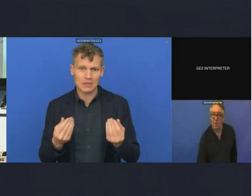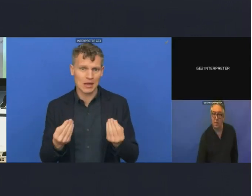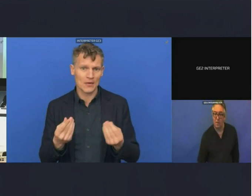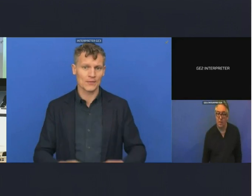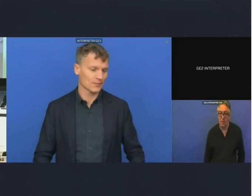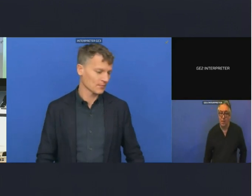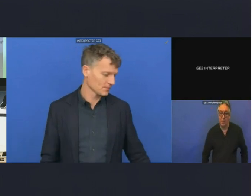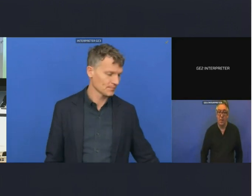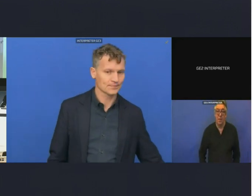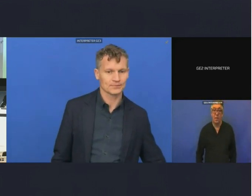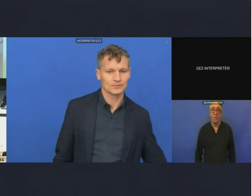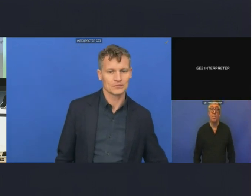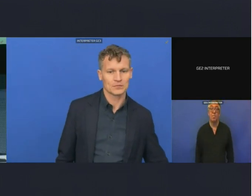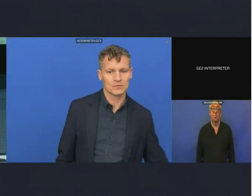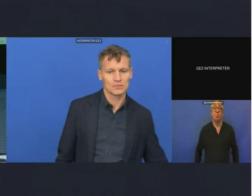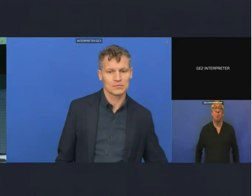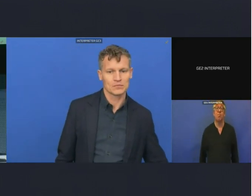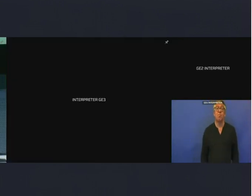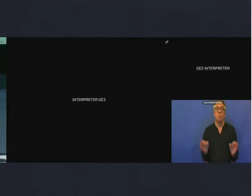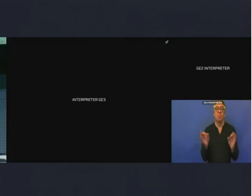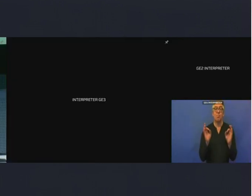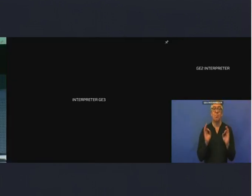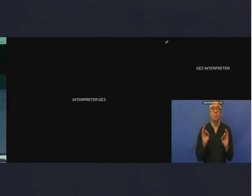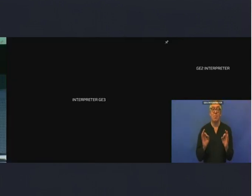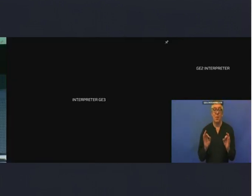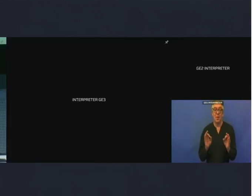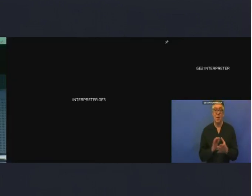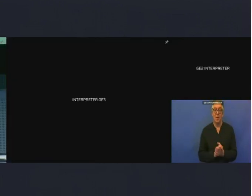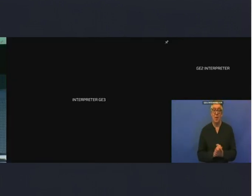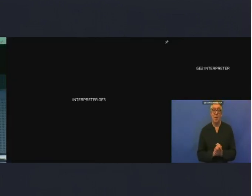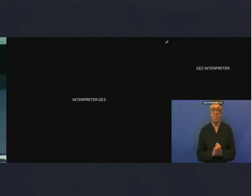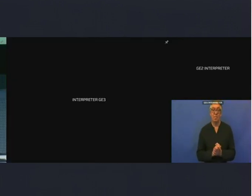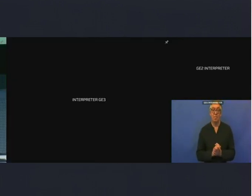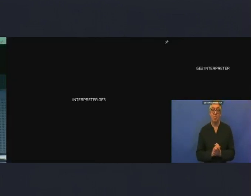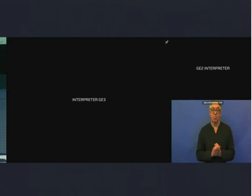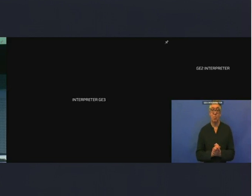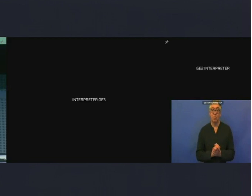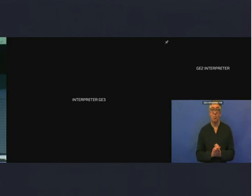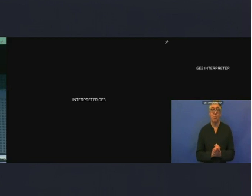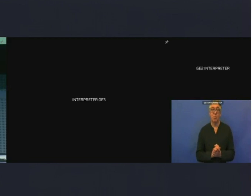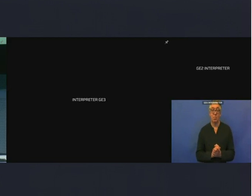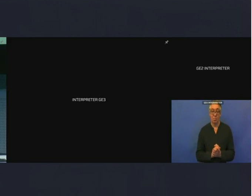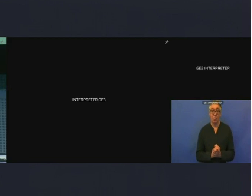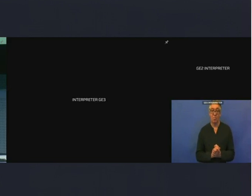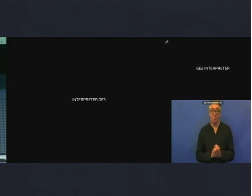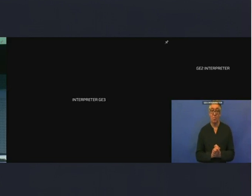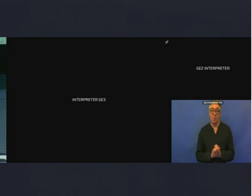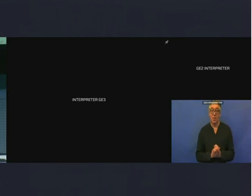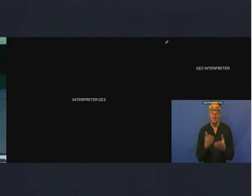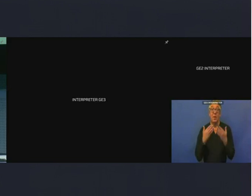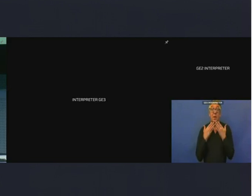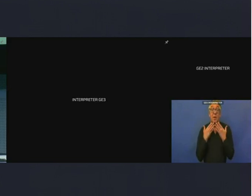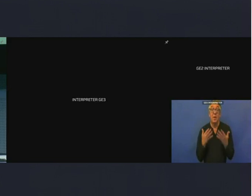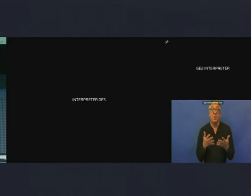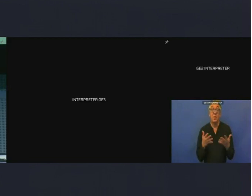Thank you so much. I am very, very honored to be here today on this side of the table. I have been on the other